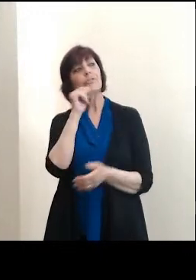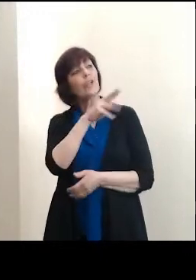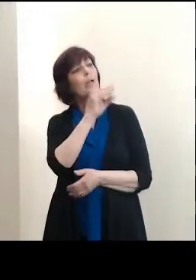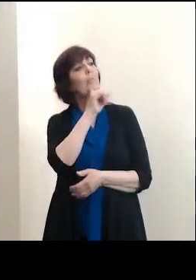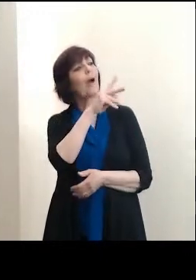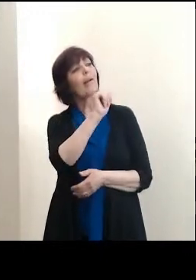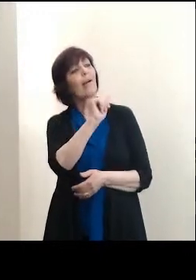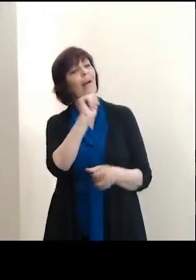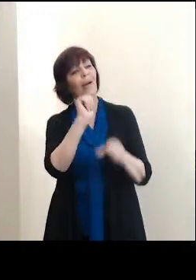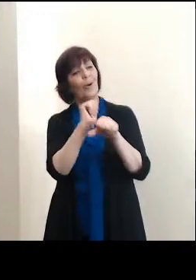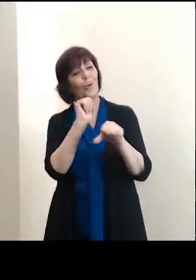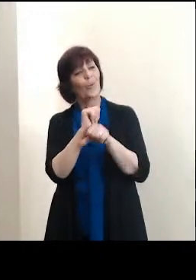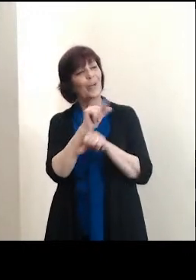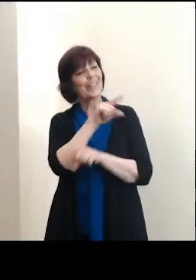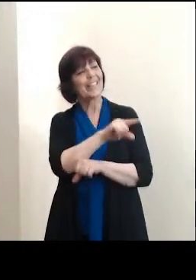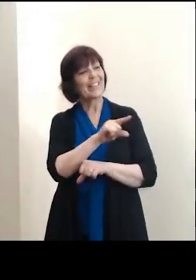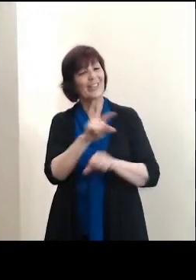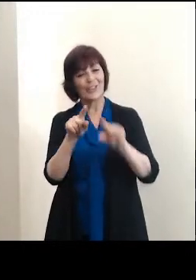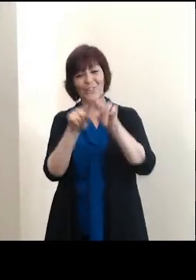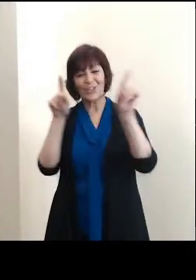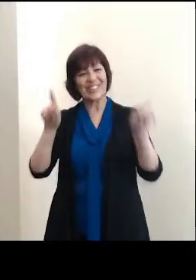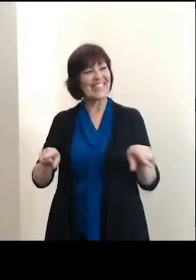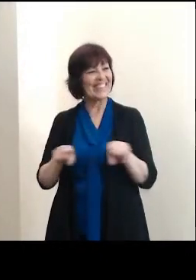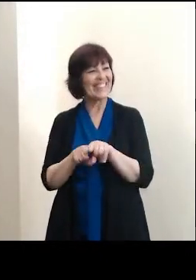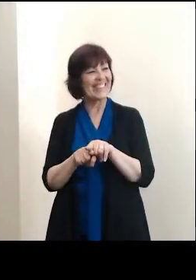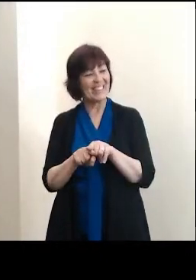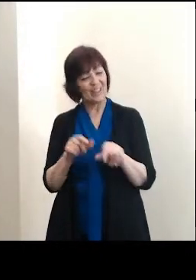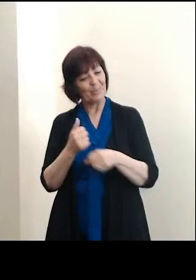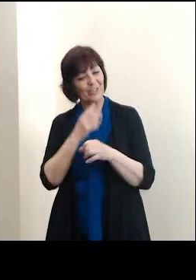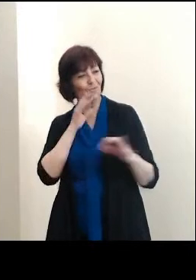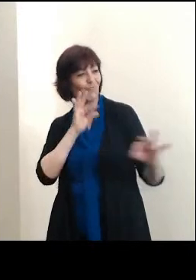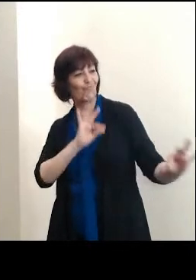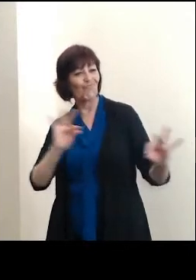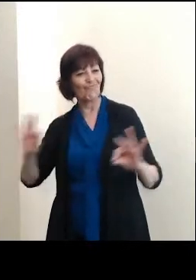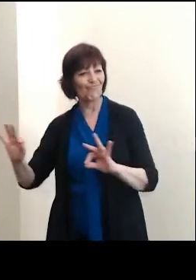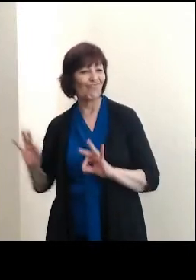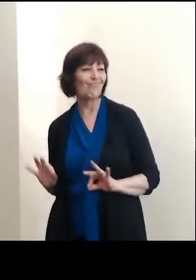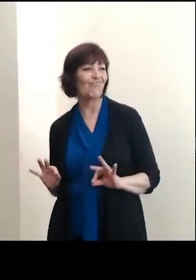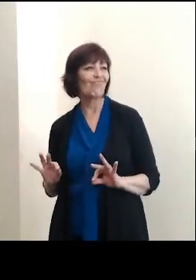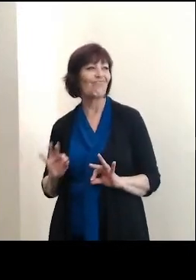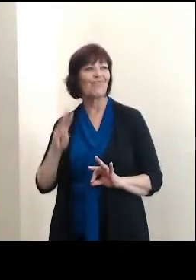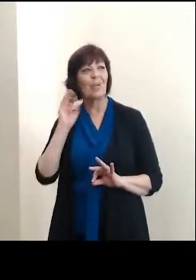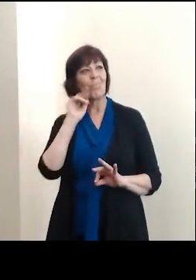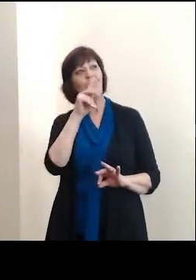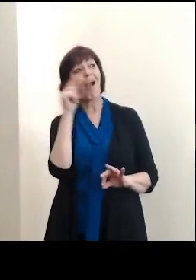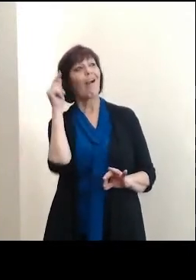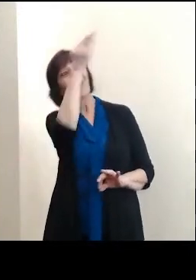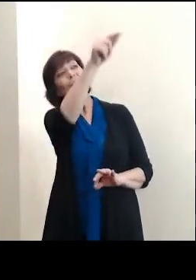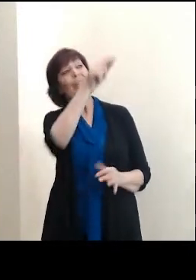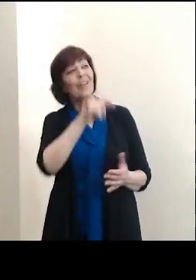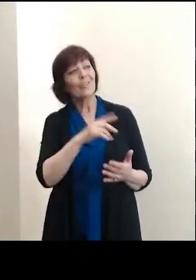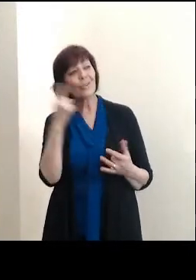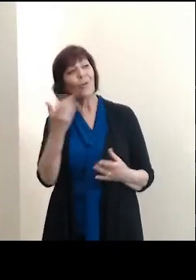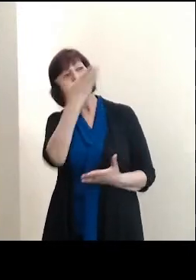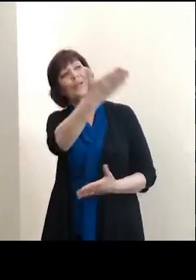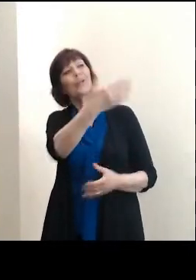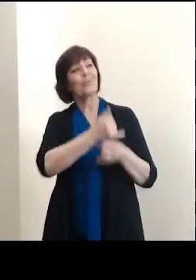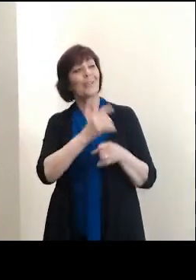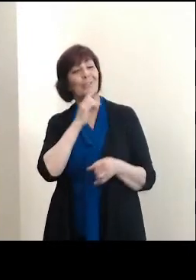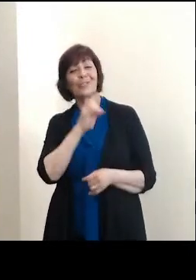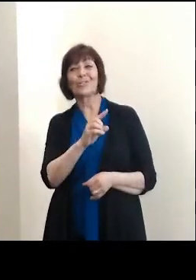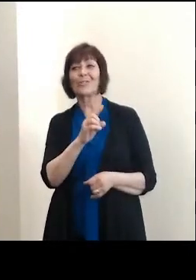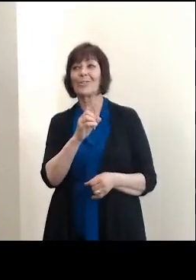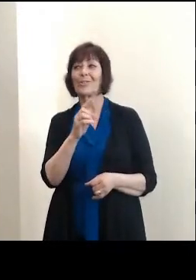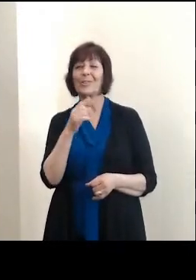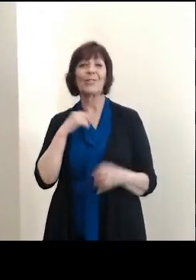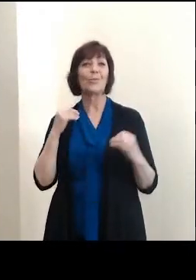Monica working the screens and making certain everything works well, and Mark Leffler out there, who's always there making certain that we